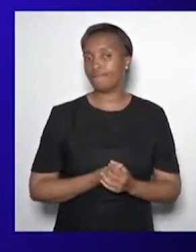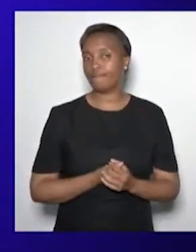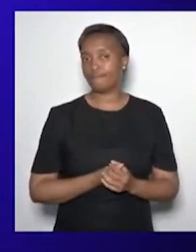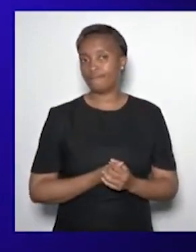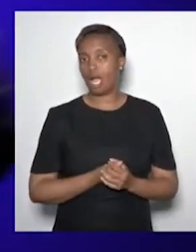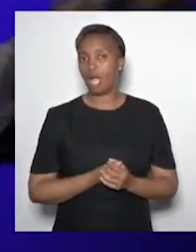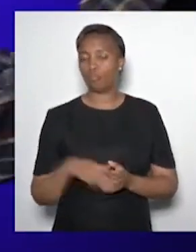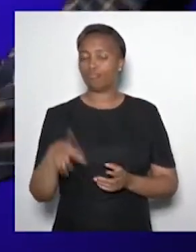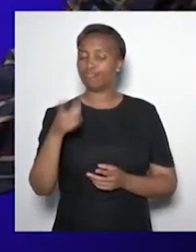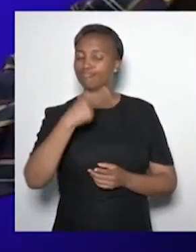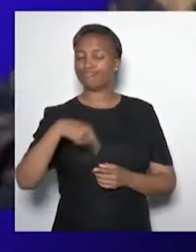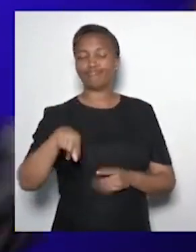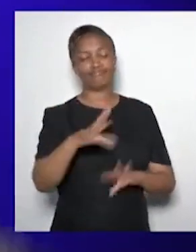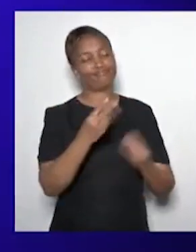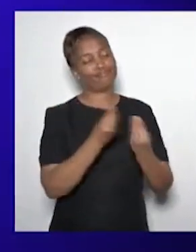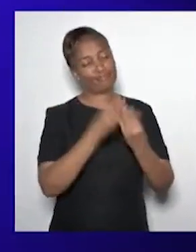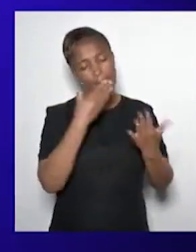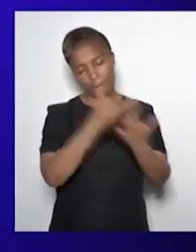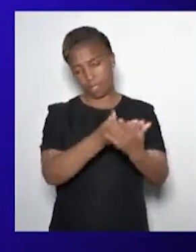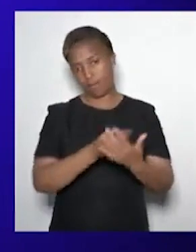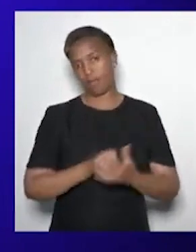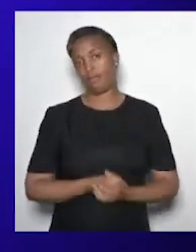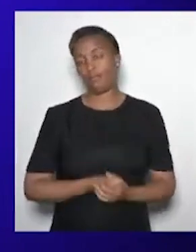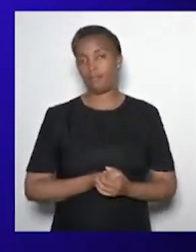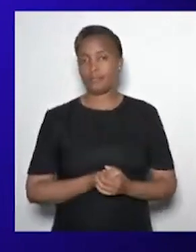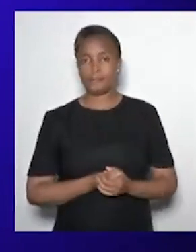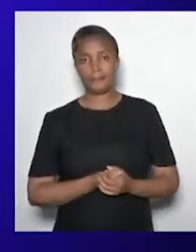where all things are possible